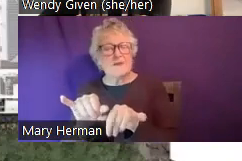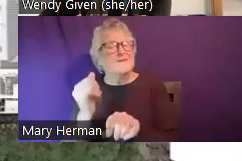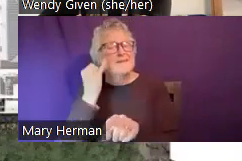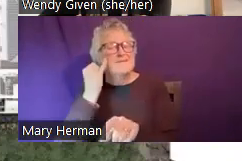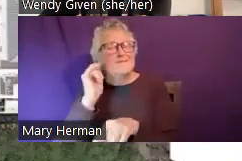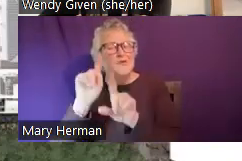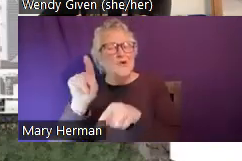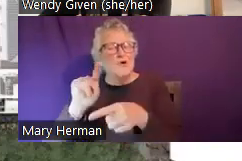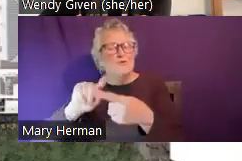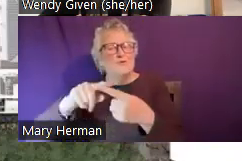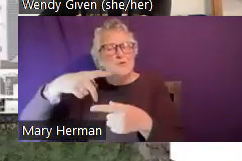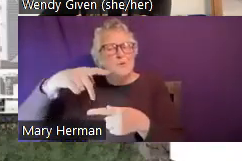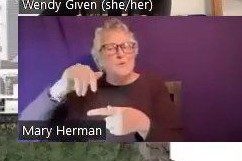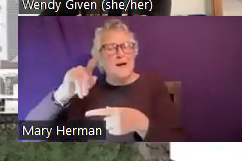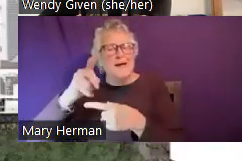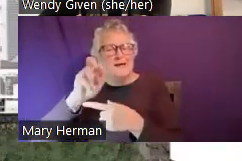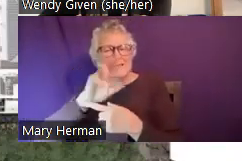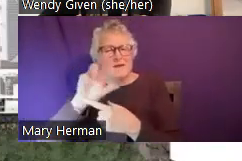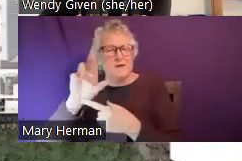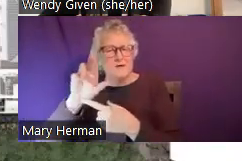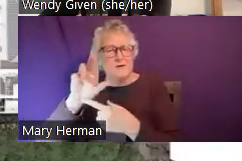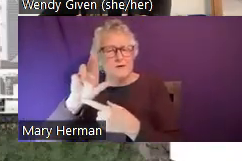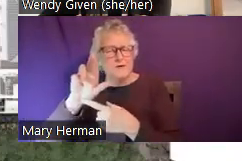of smallest part of that.